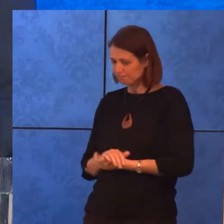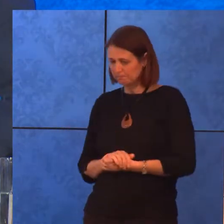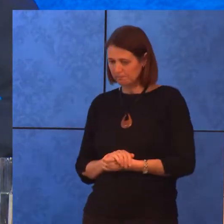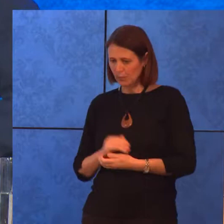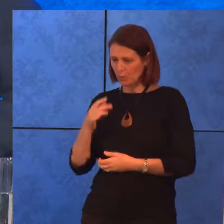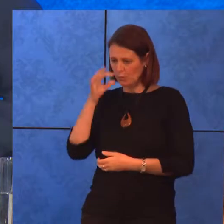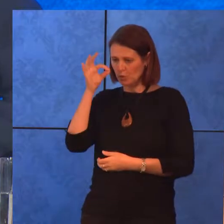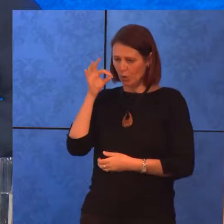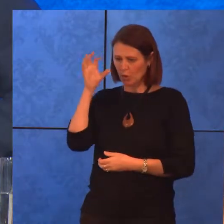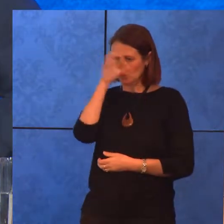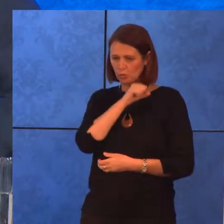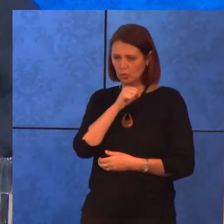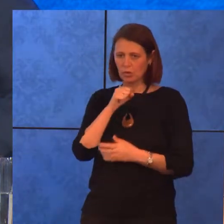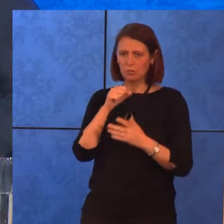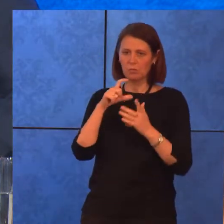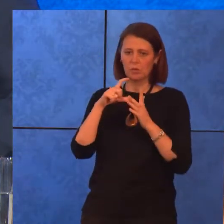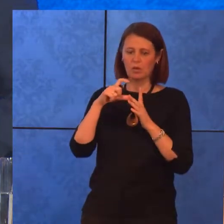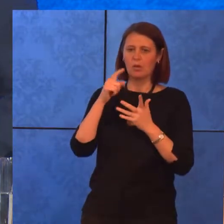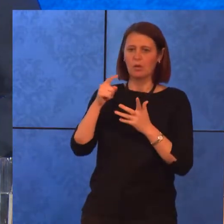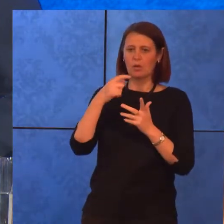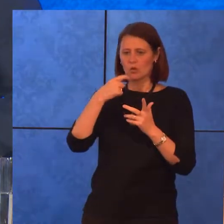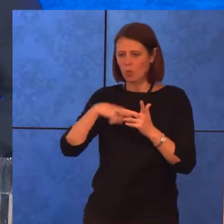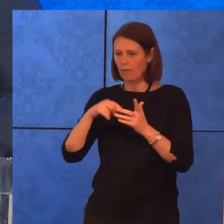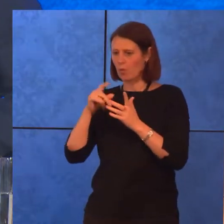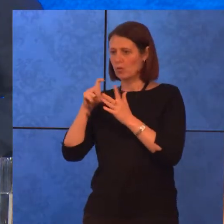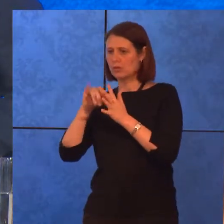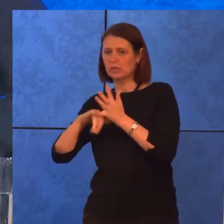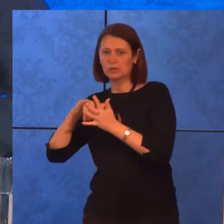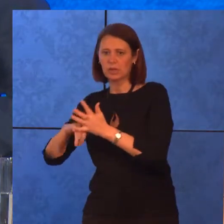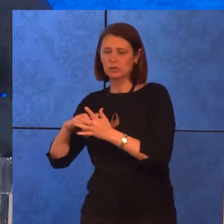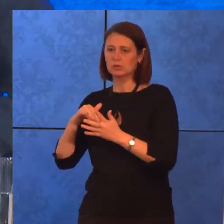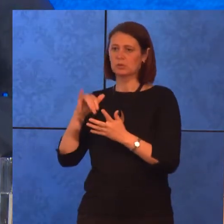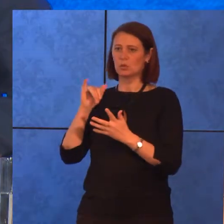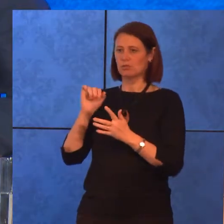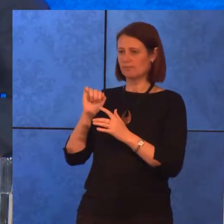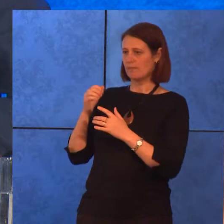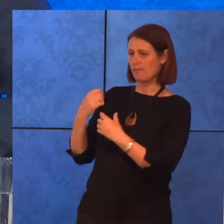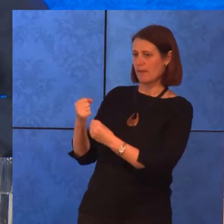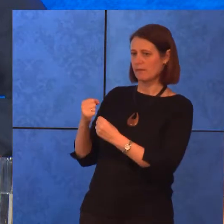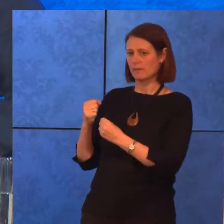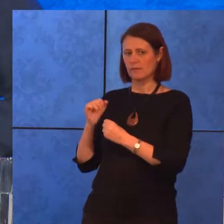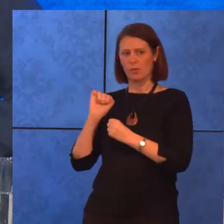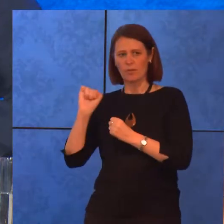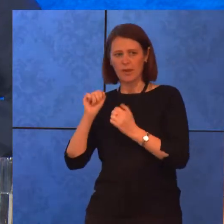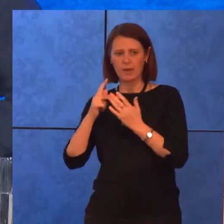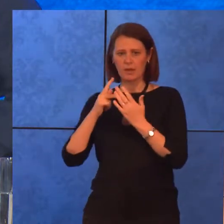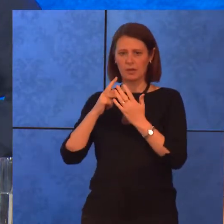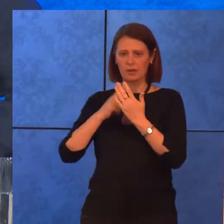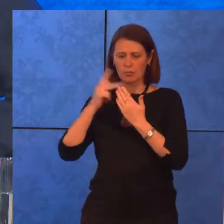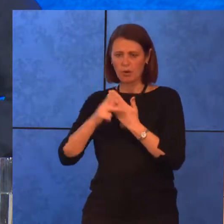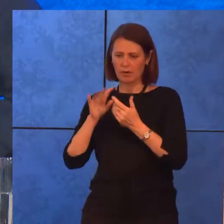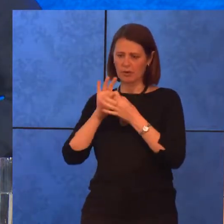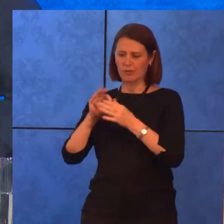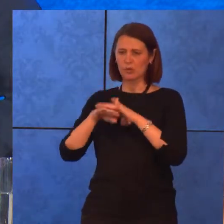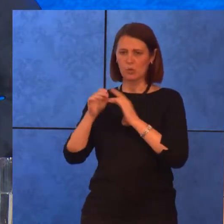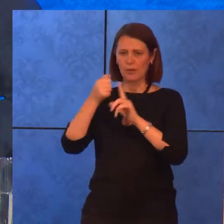that DSS or the Departments of State have in respect of their programs that relate to advocacy, but I